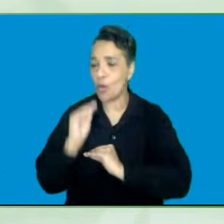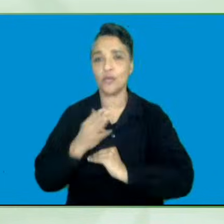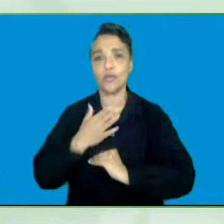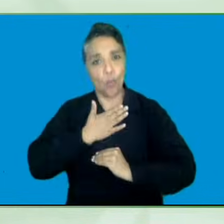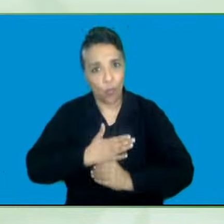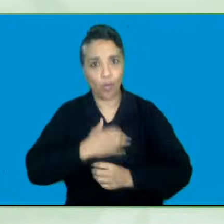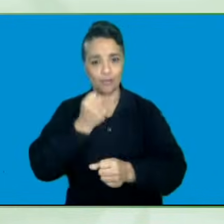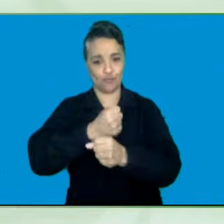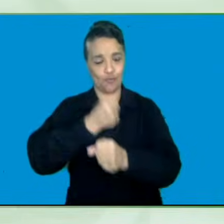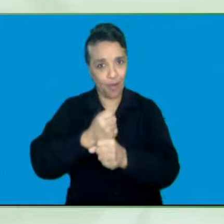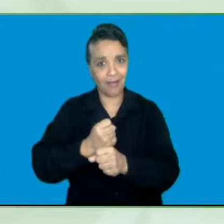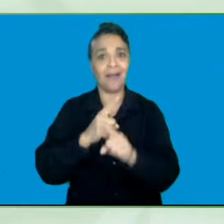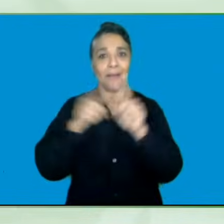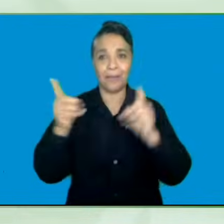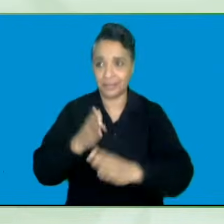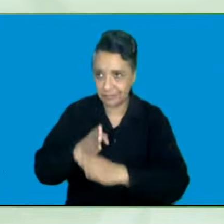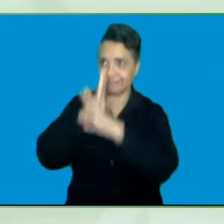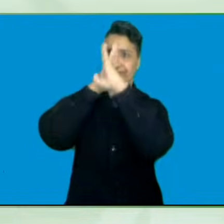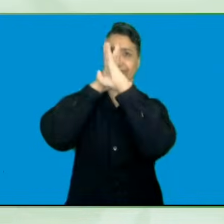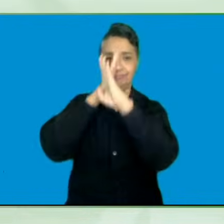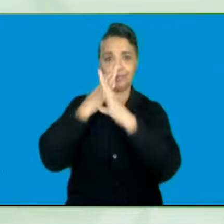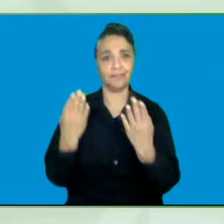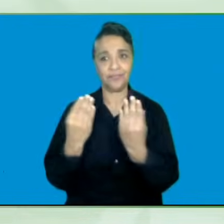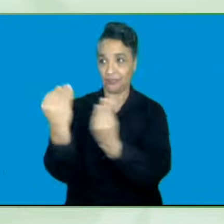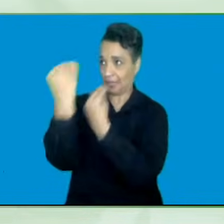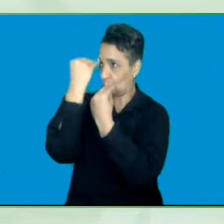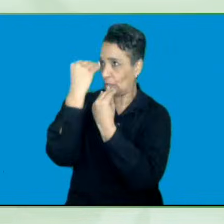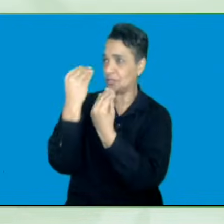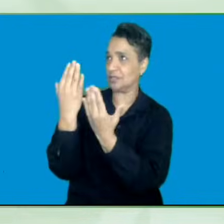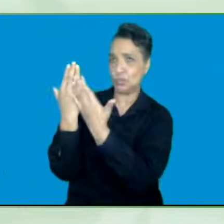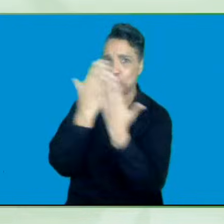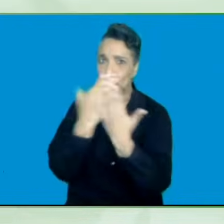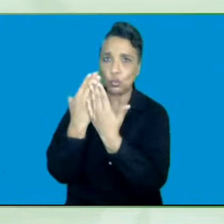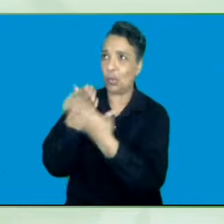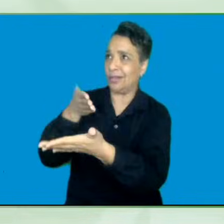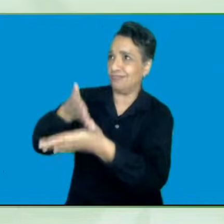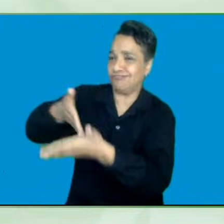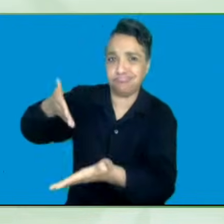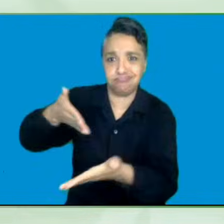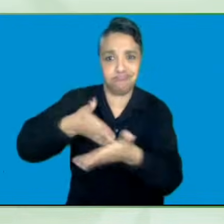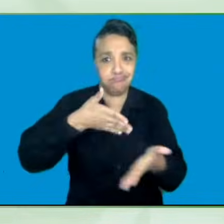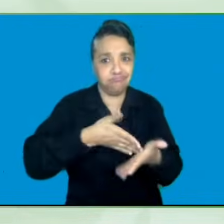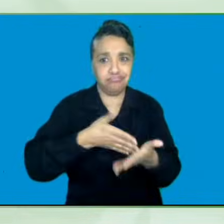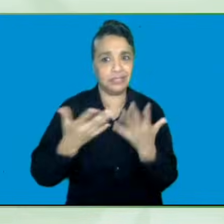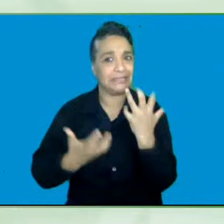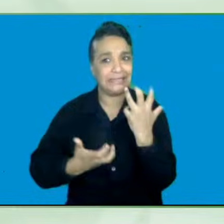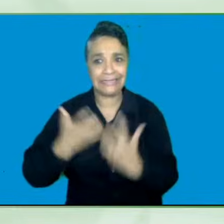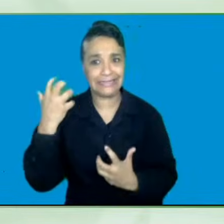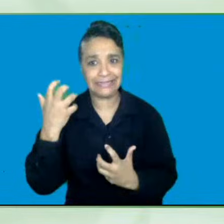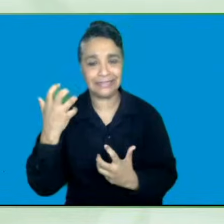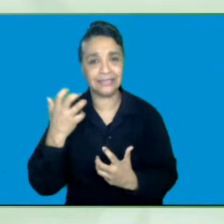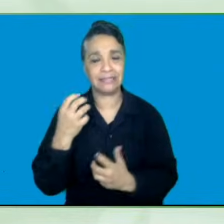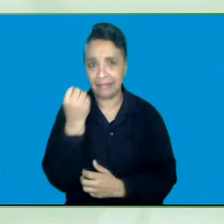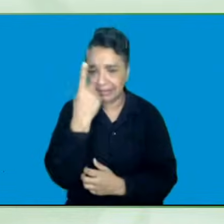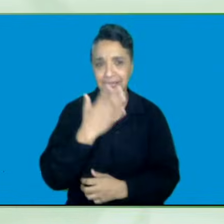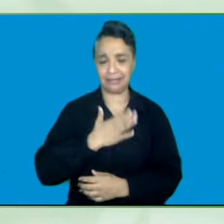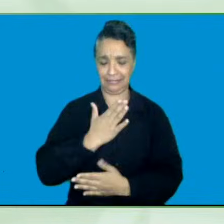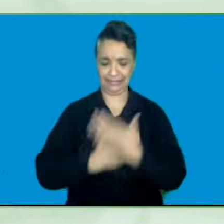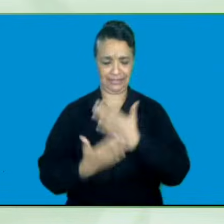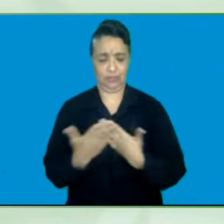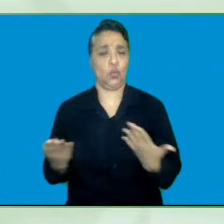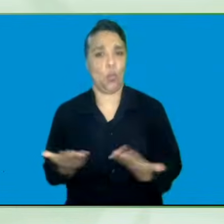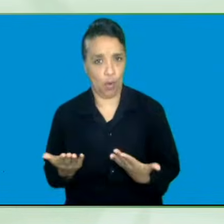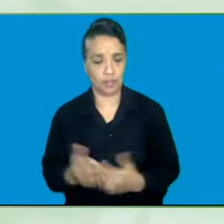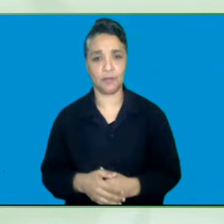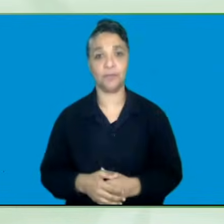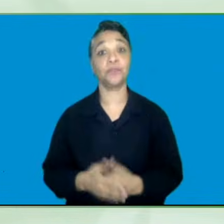but are facing education systems and workplaces that are not built for neurodiversity. And so this report published by the